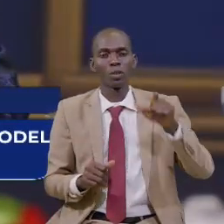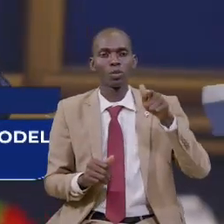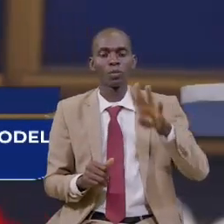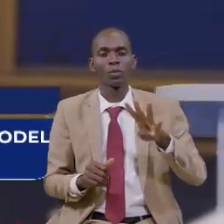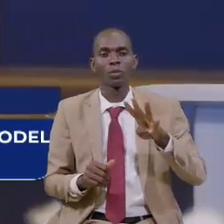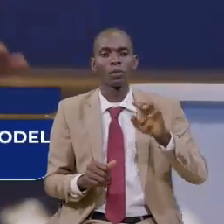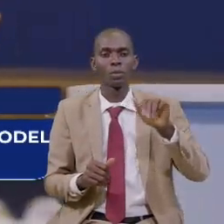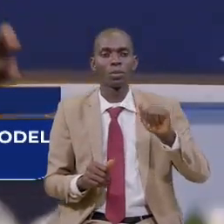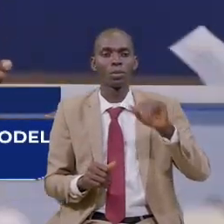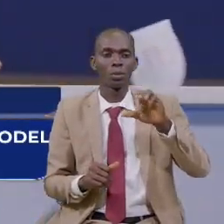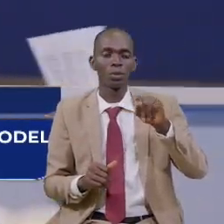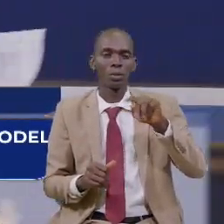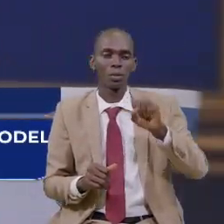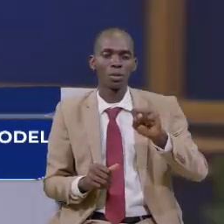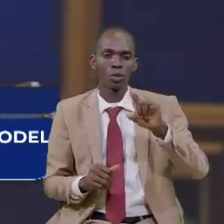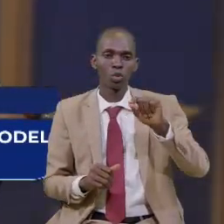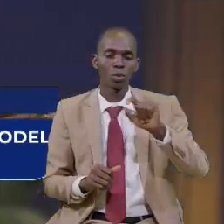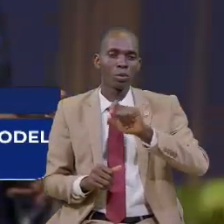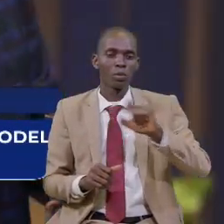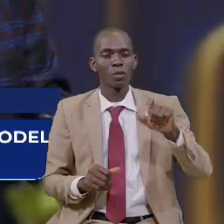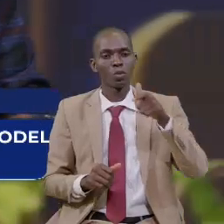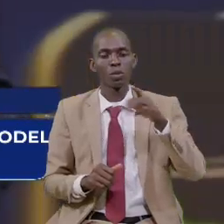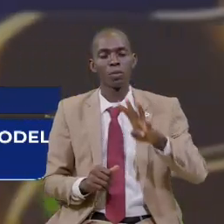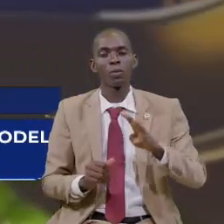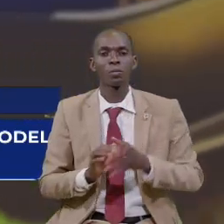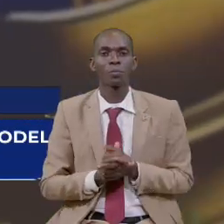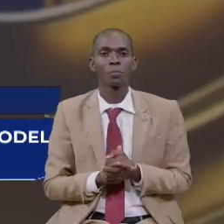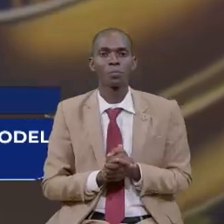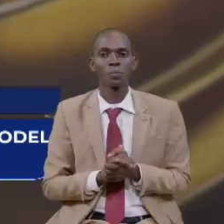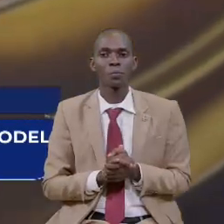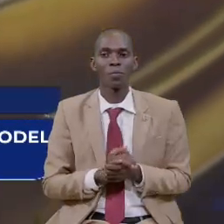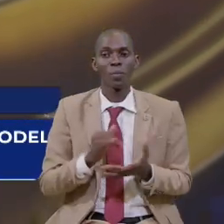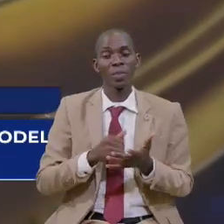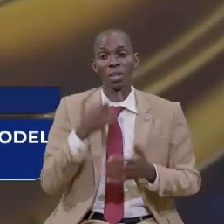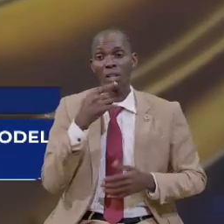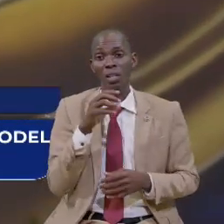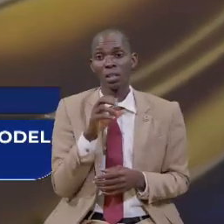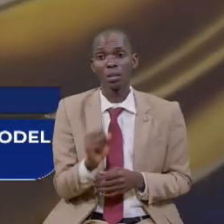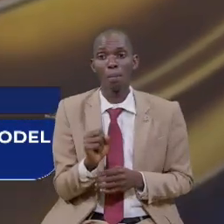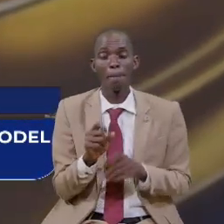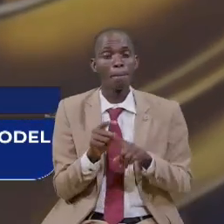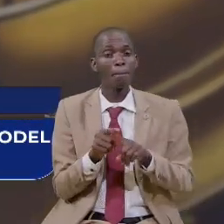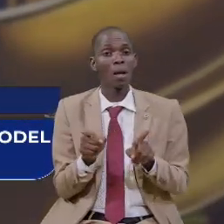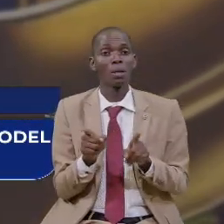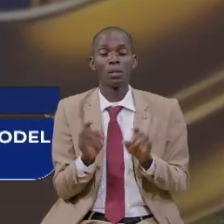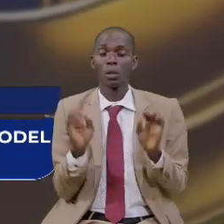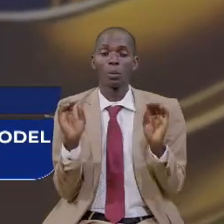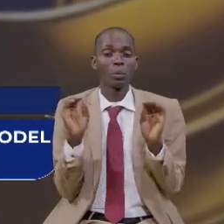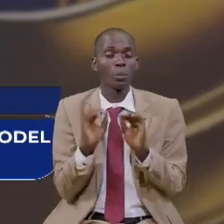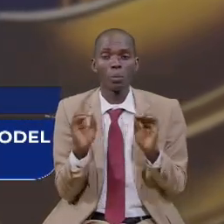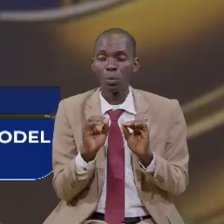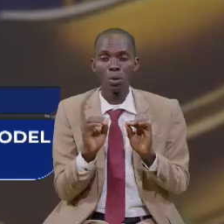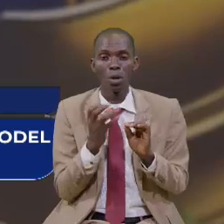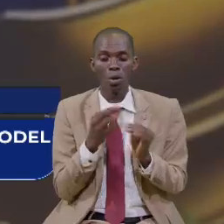Acts, chapter 20, verse 24. It says, but none of these